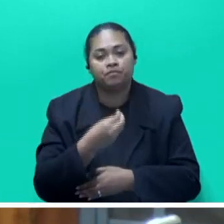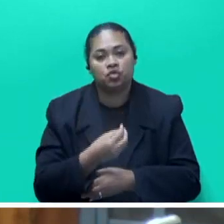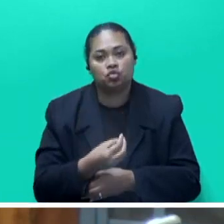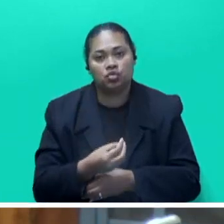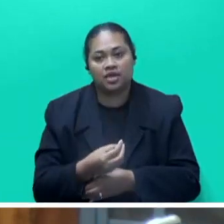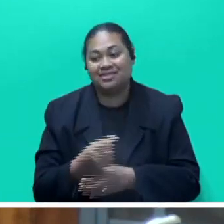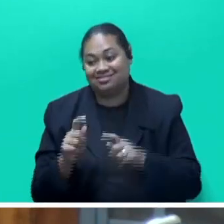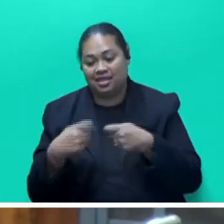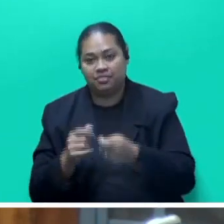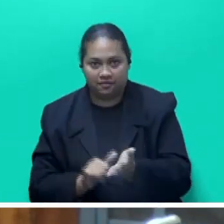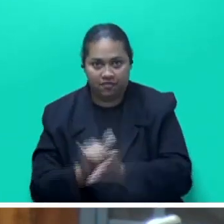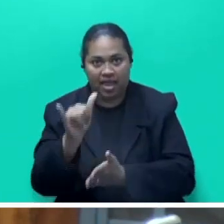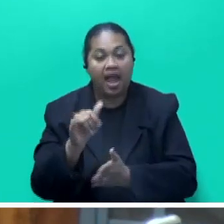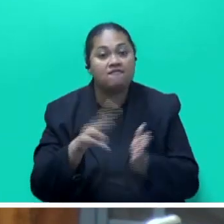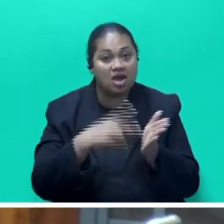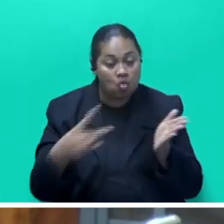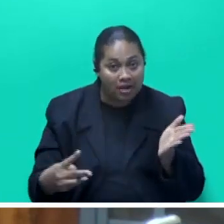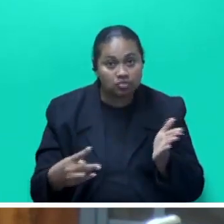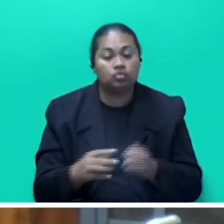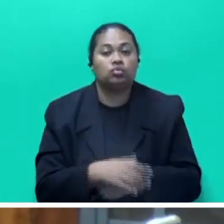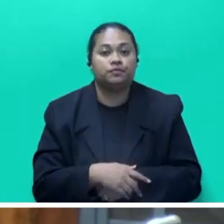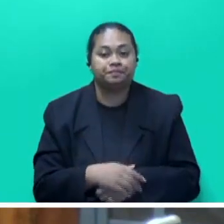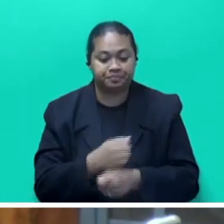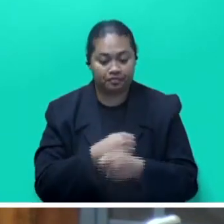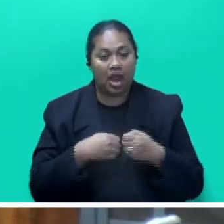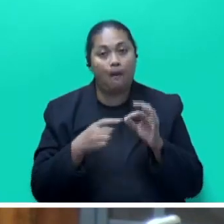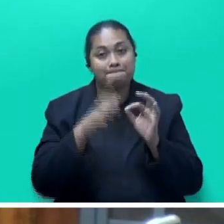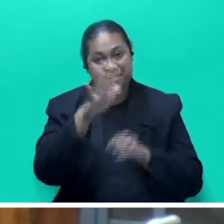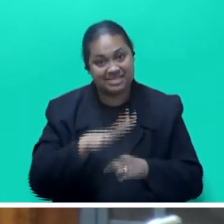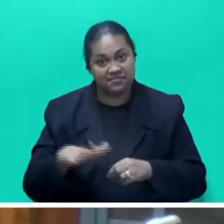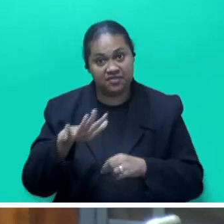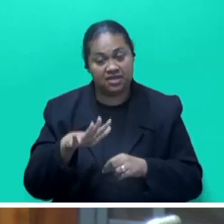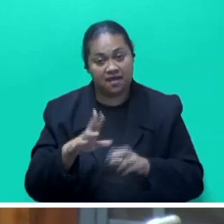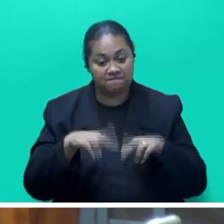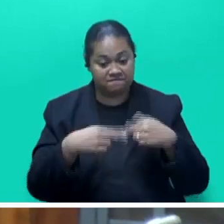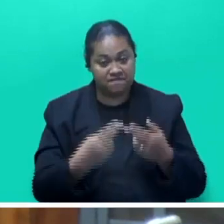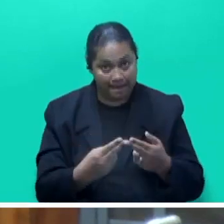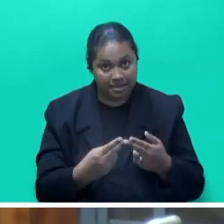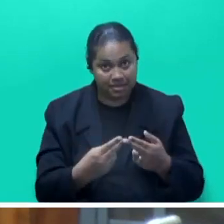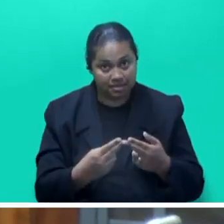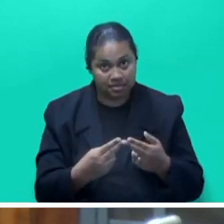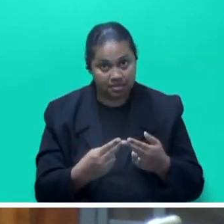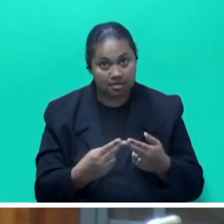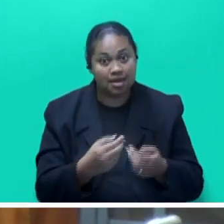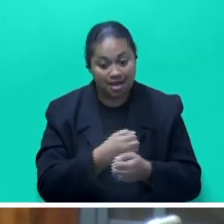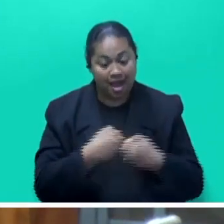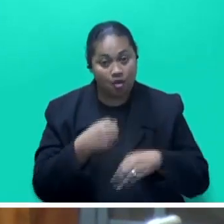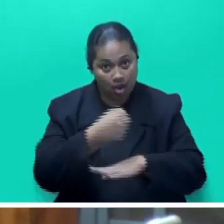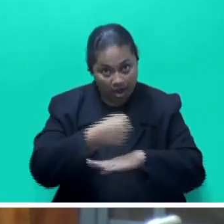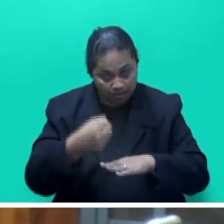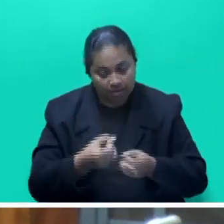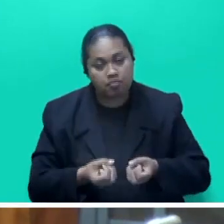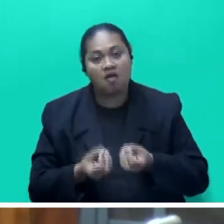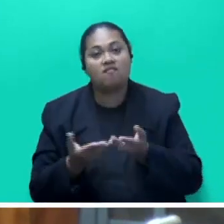the Vanuatu deployment, sir, as part of a Pacific Family Initiative, the coalition government also responded to Vanuatu after the island was